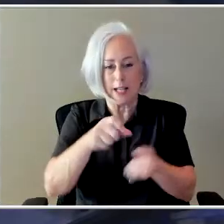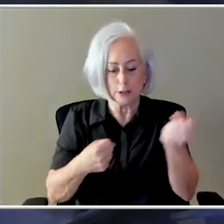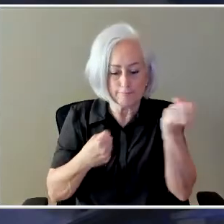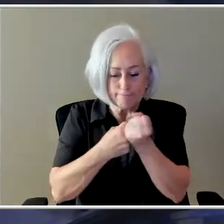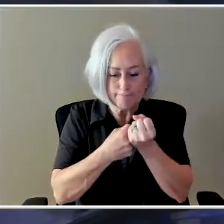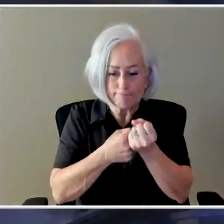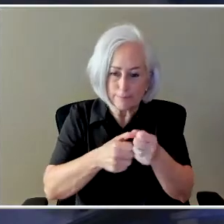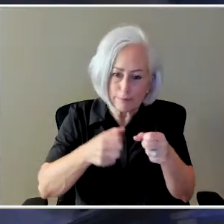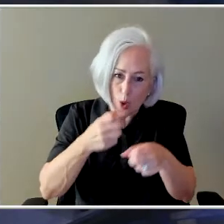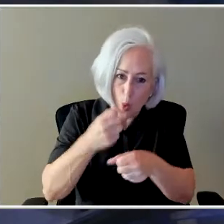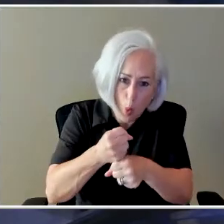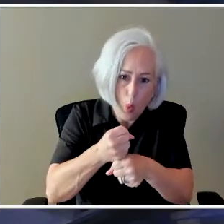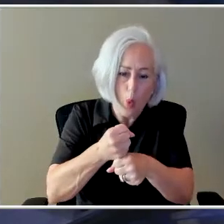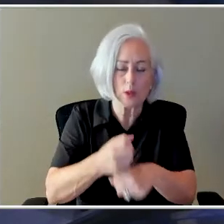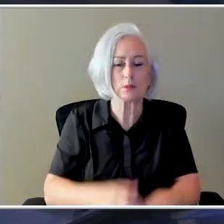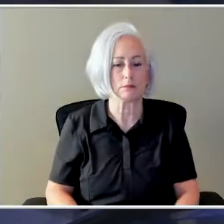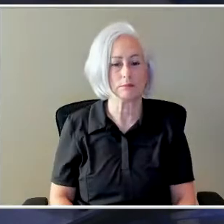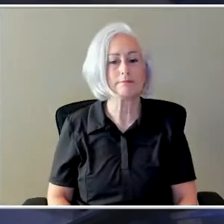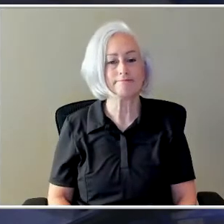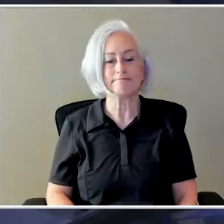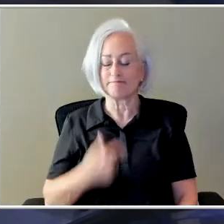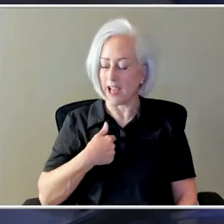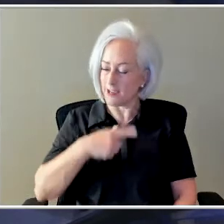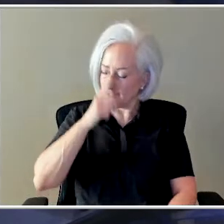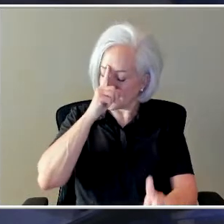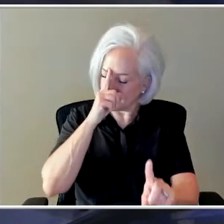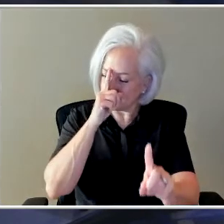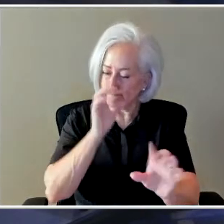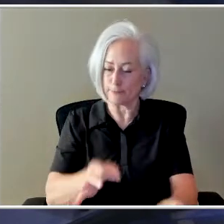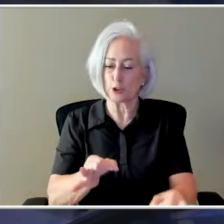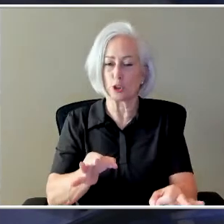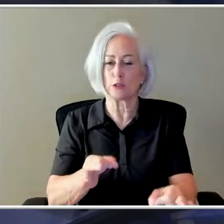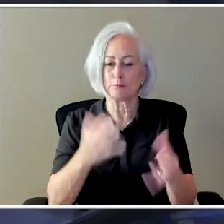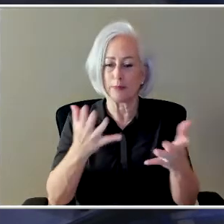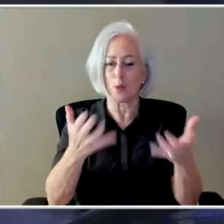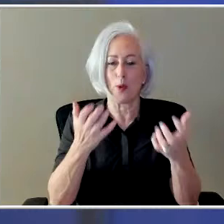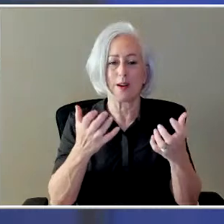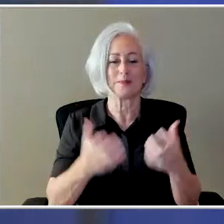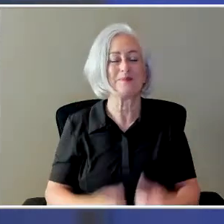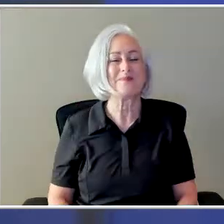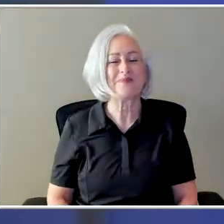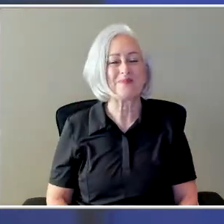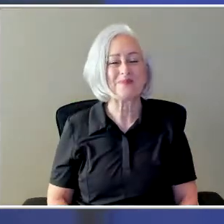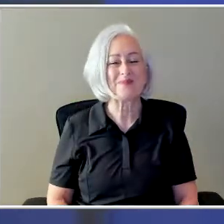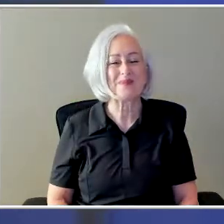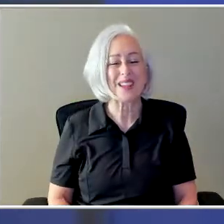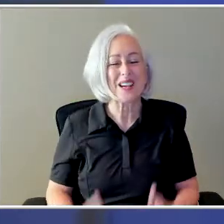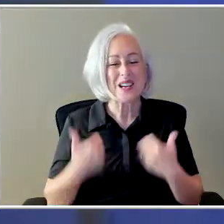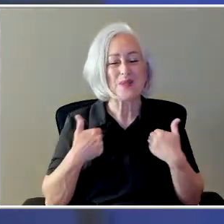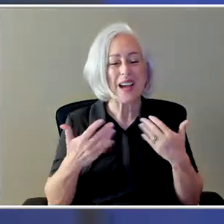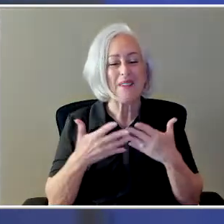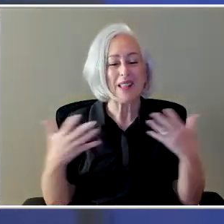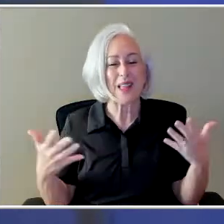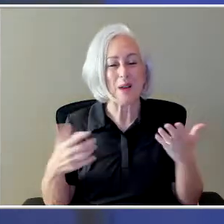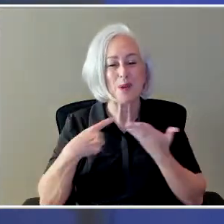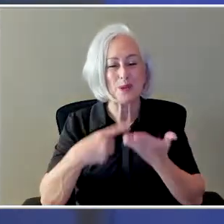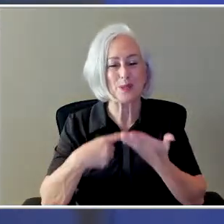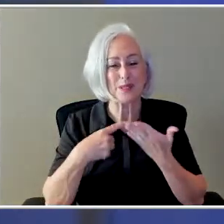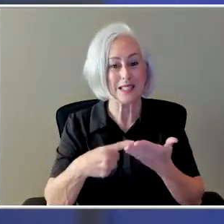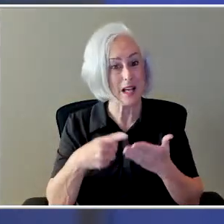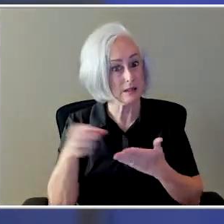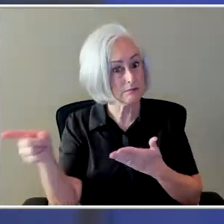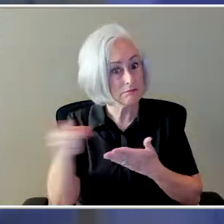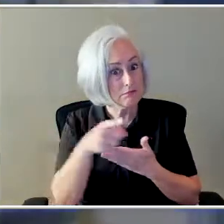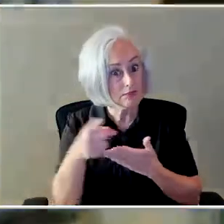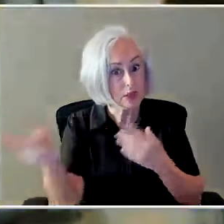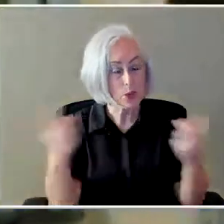determined. Yep, I did. I wanted to do it, but. Well, we have got a lot more to cover. If you have any questions for Kurt,